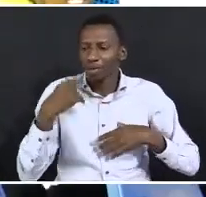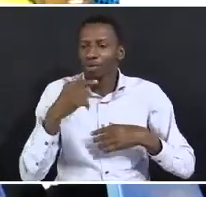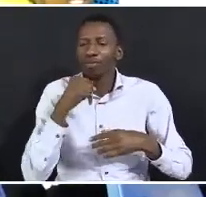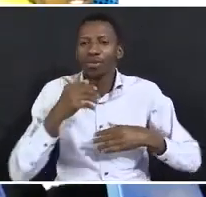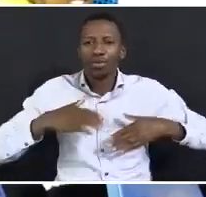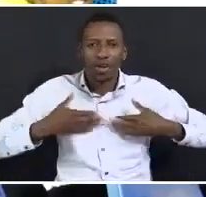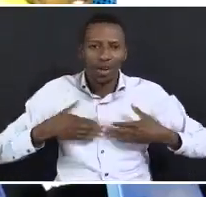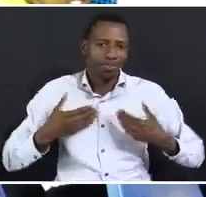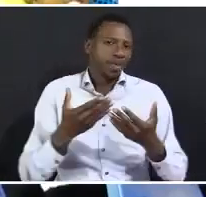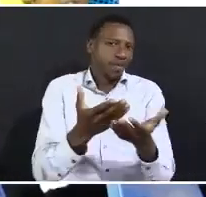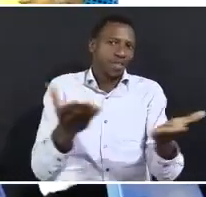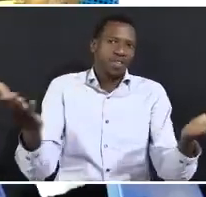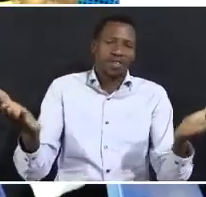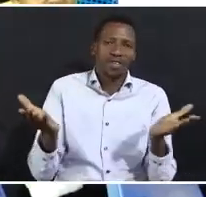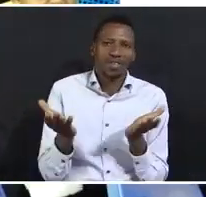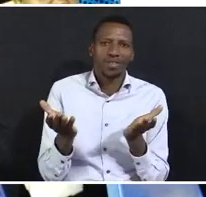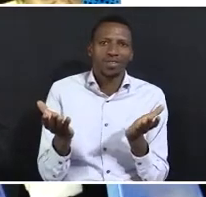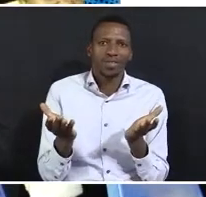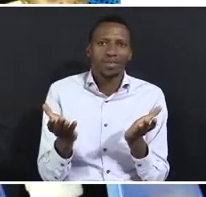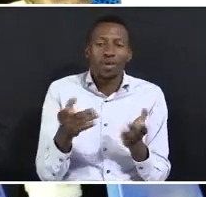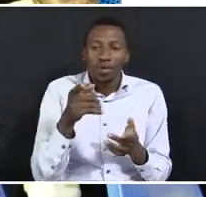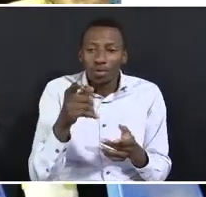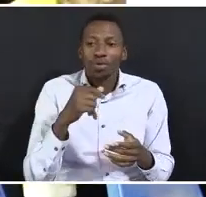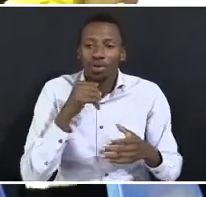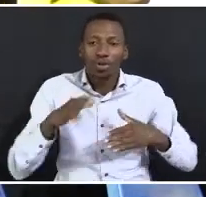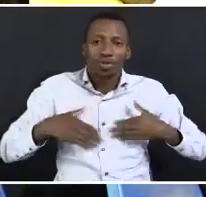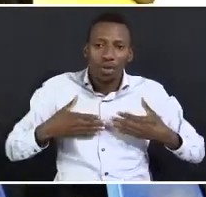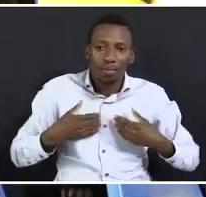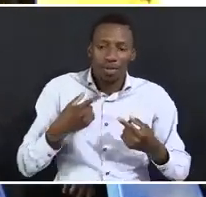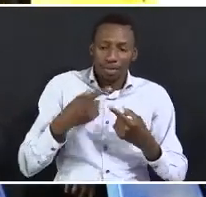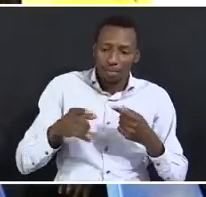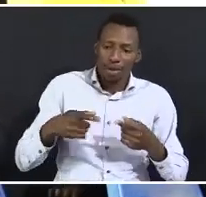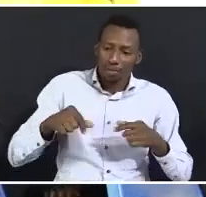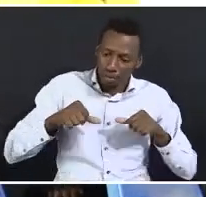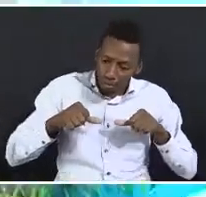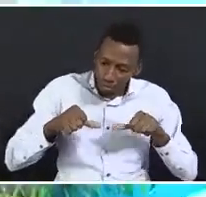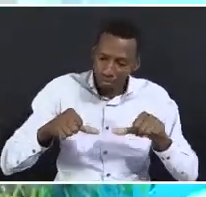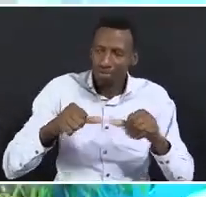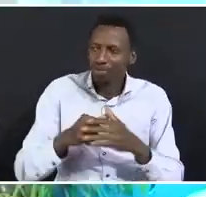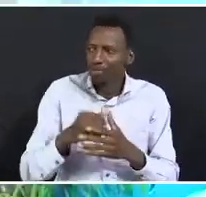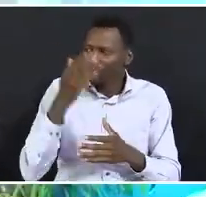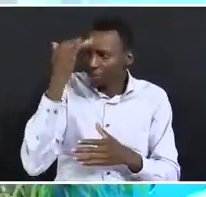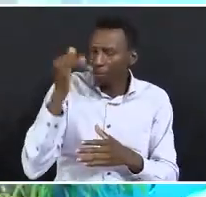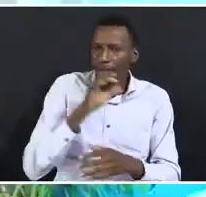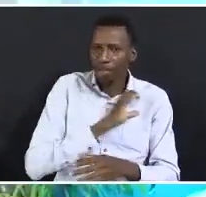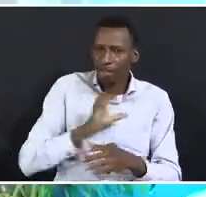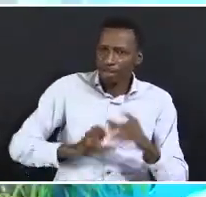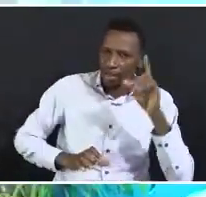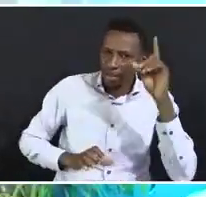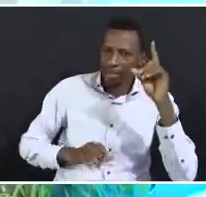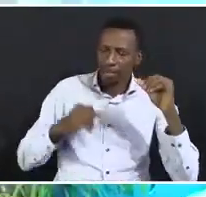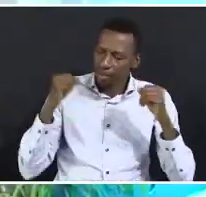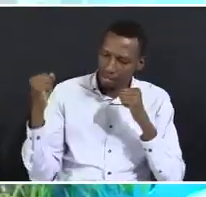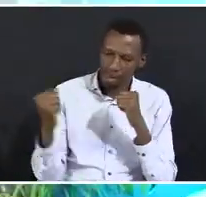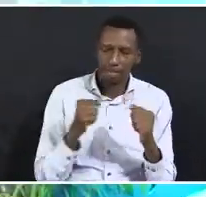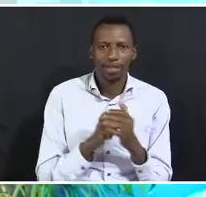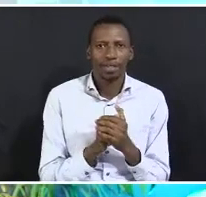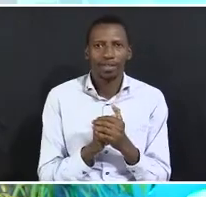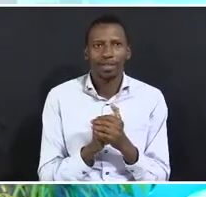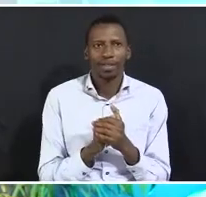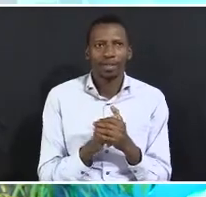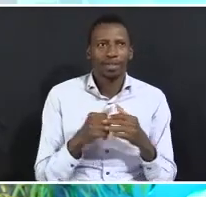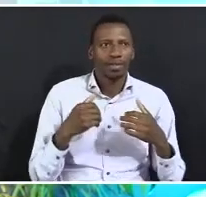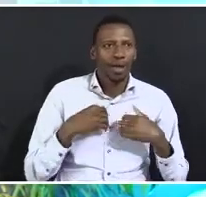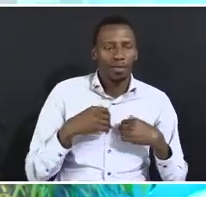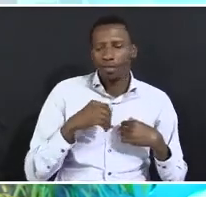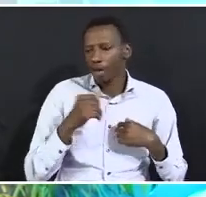people. Even if you are not happy, we are continuing. Hallelujah. Because Christ is mighty. That those who